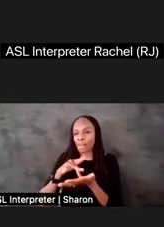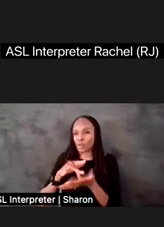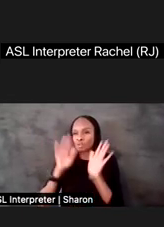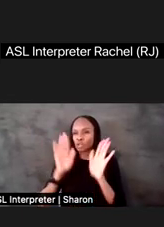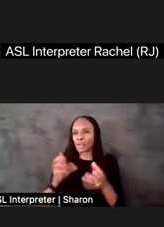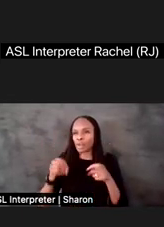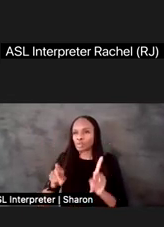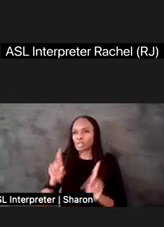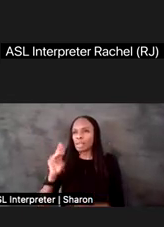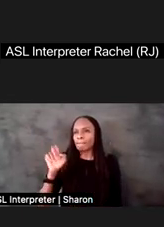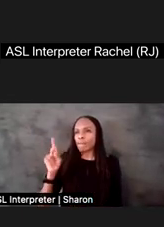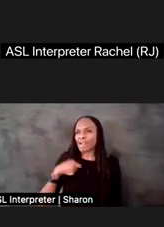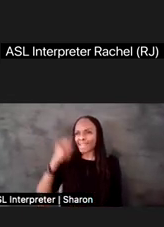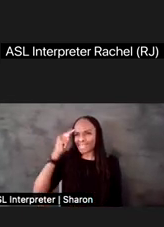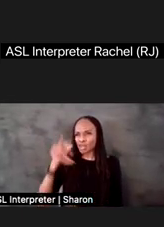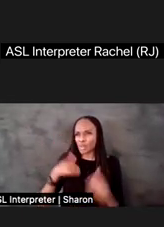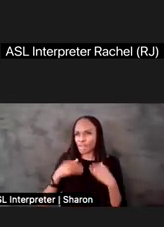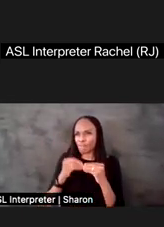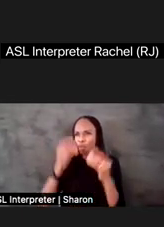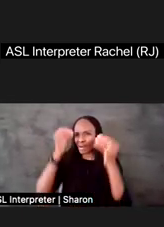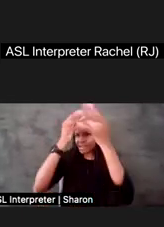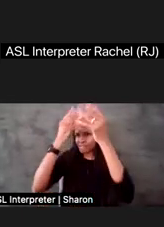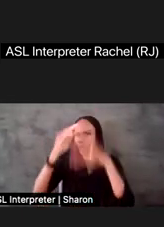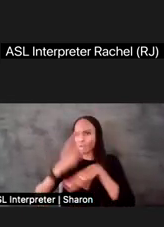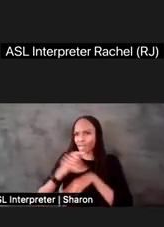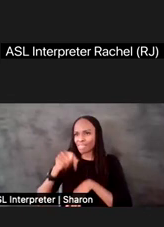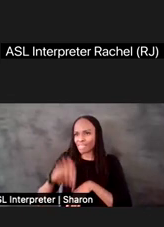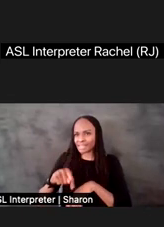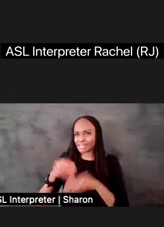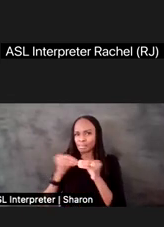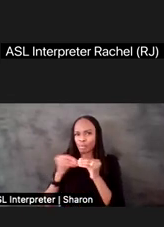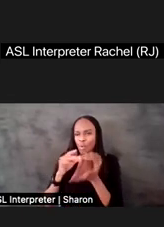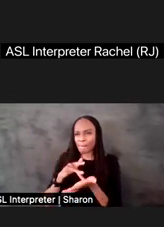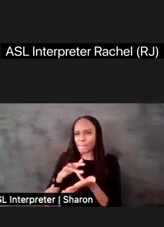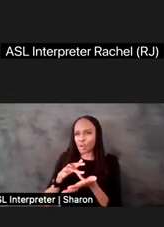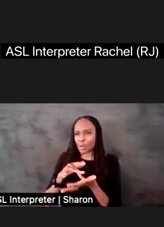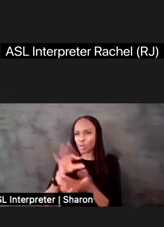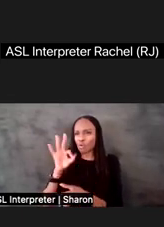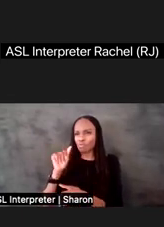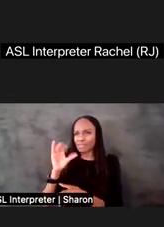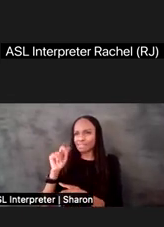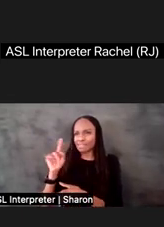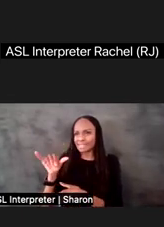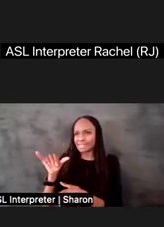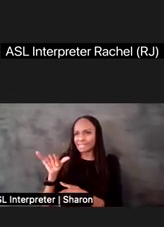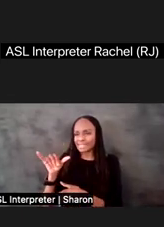Mark, you might have more info on this, but there is, I think, for medical facilities, some type of